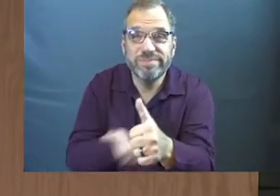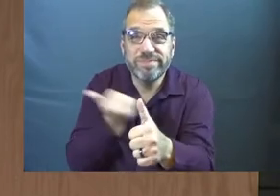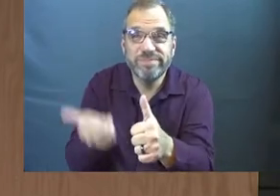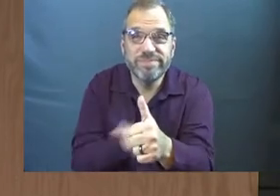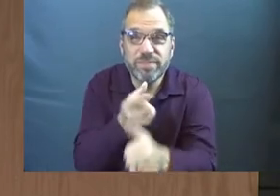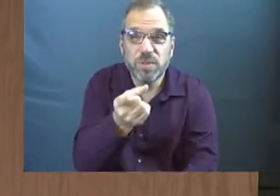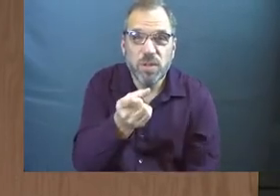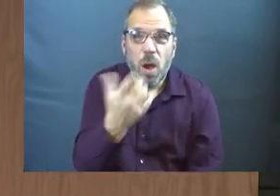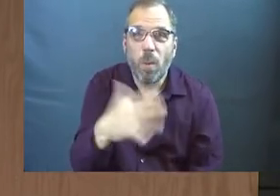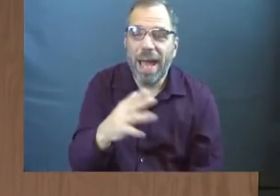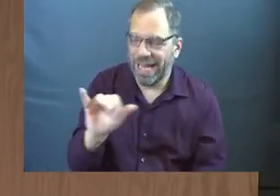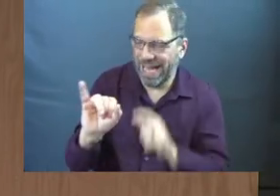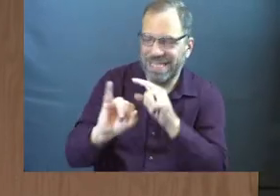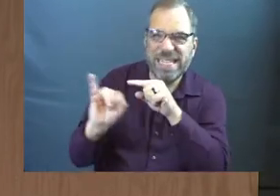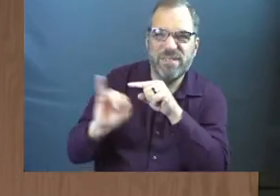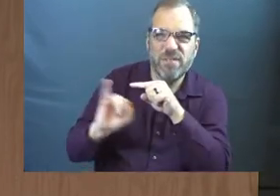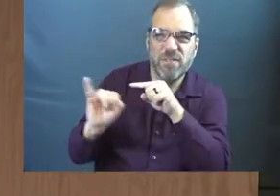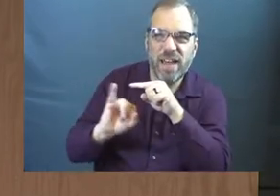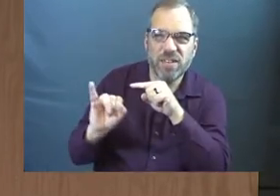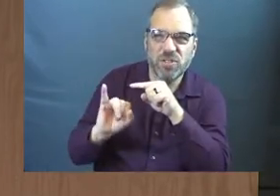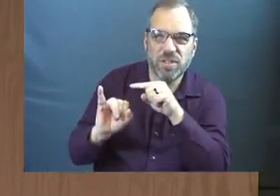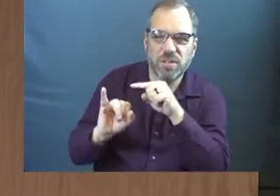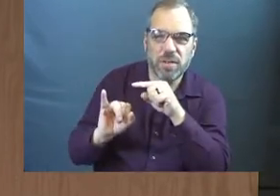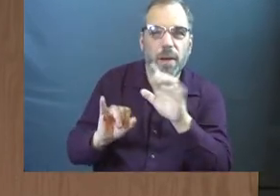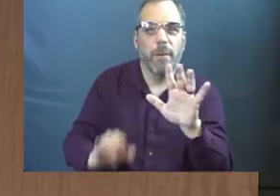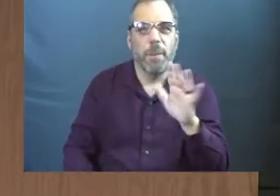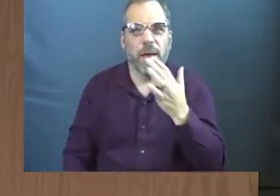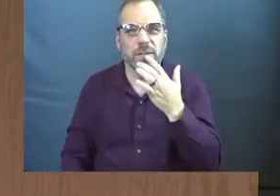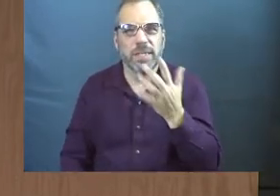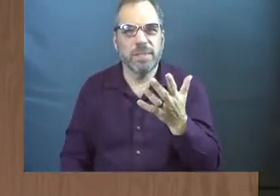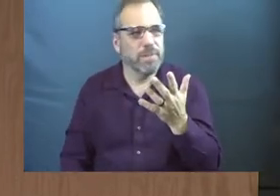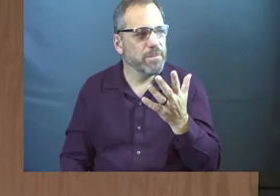because it's an infection. I'll also say this.